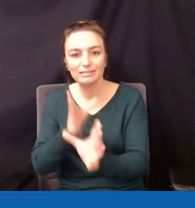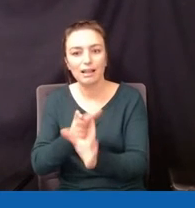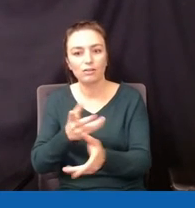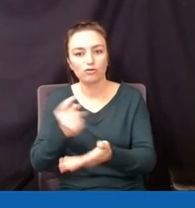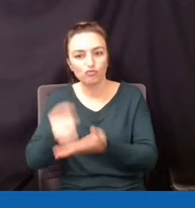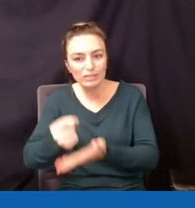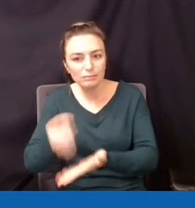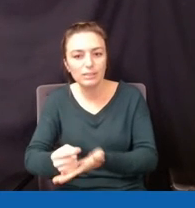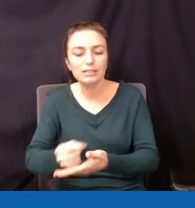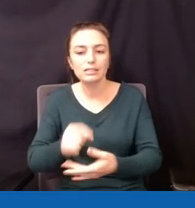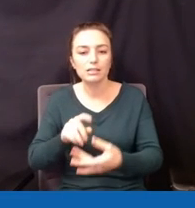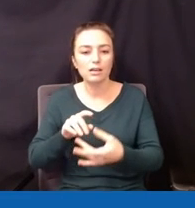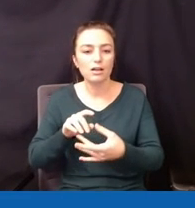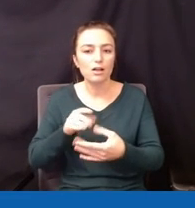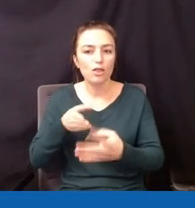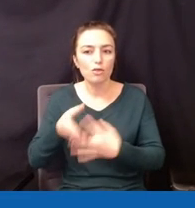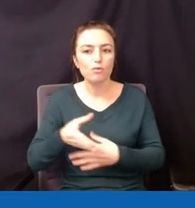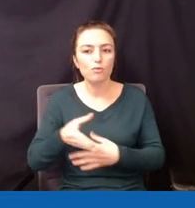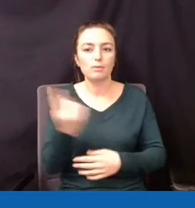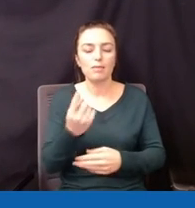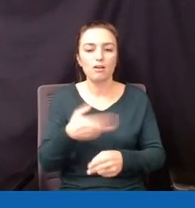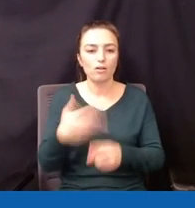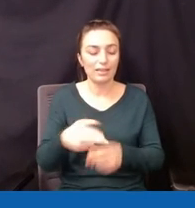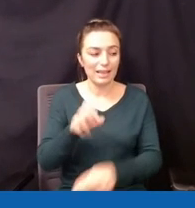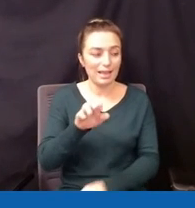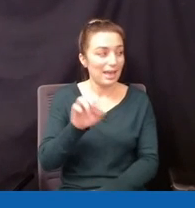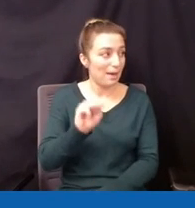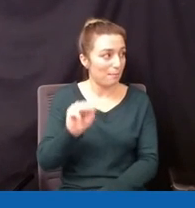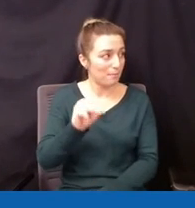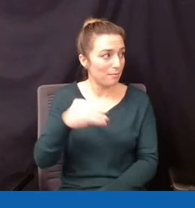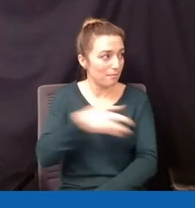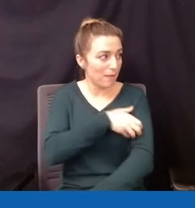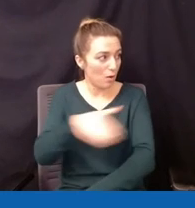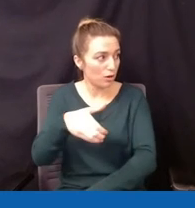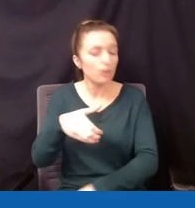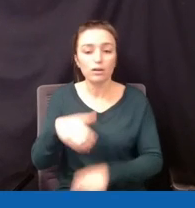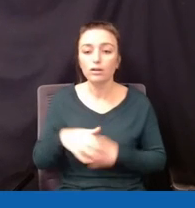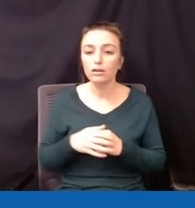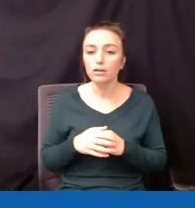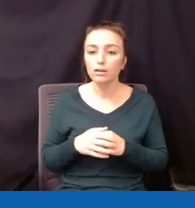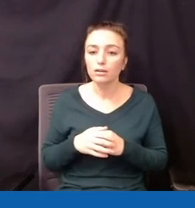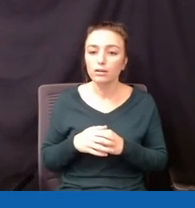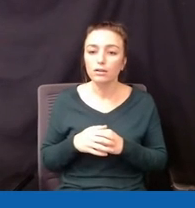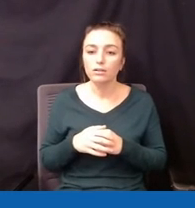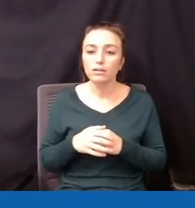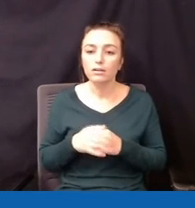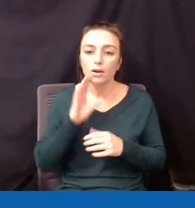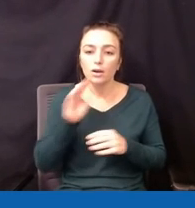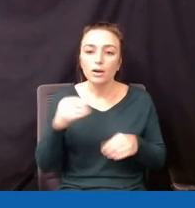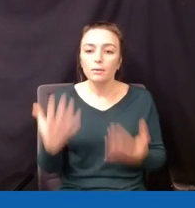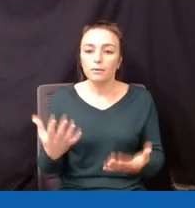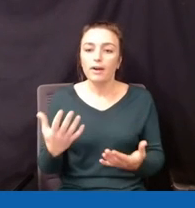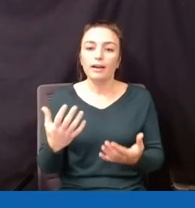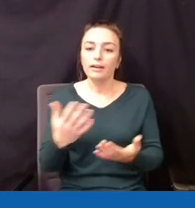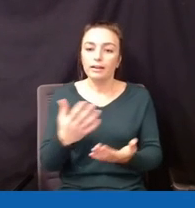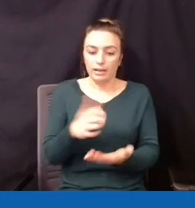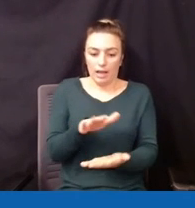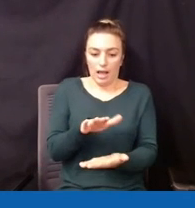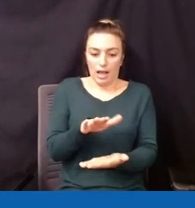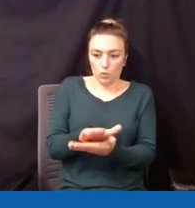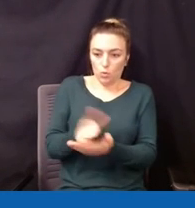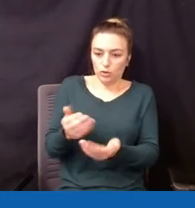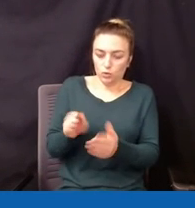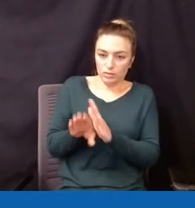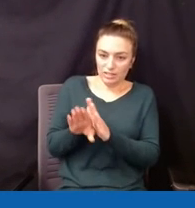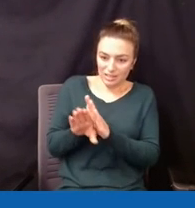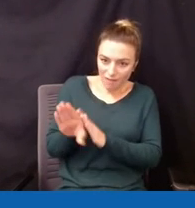is launched at Harvard Medical School, which comprises a suite of digital tools to actually build the workforce. And just in June